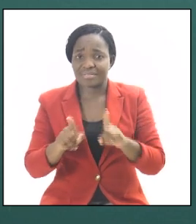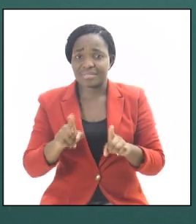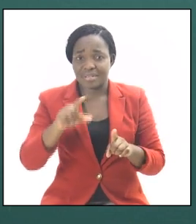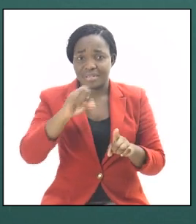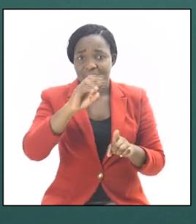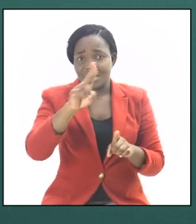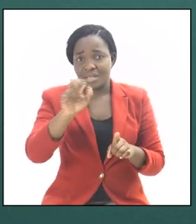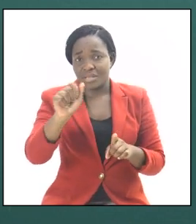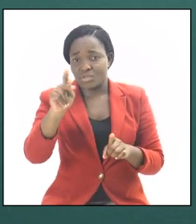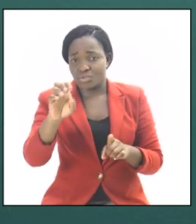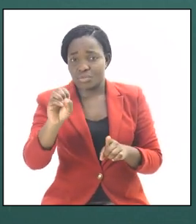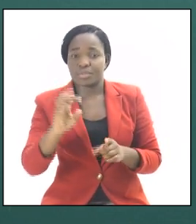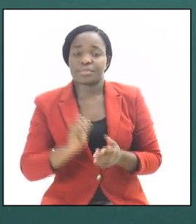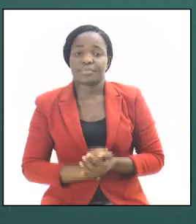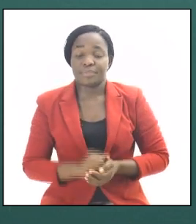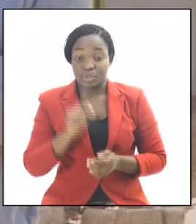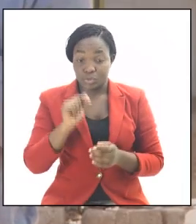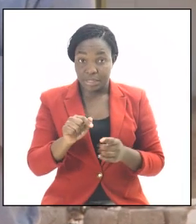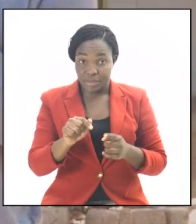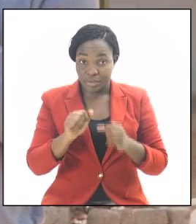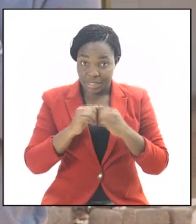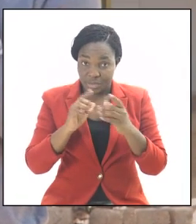Today's shape is the circle.